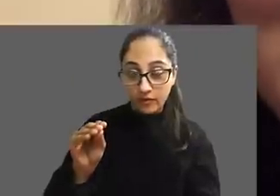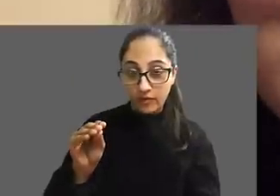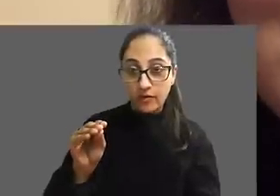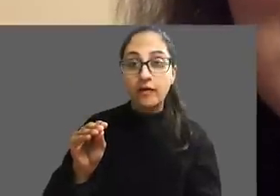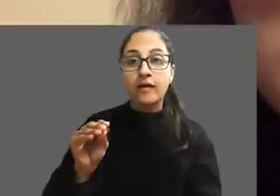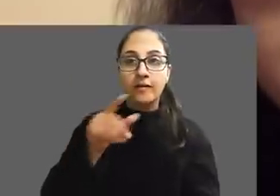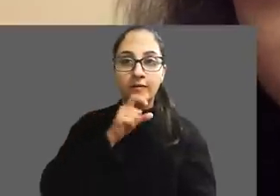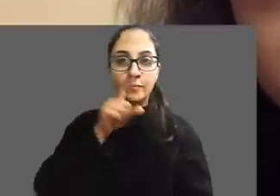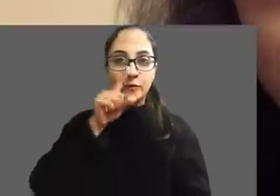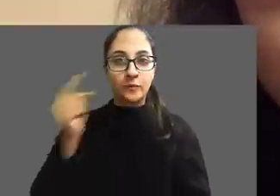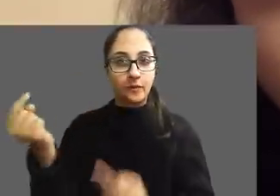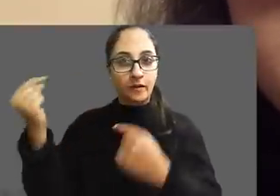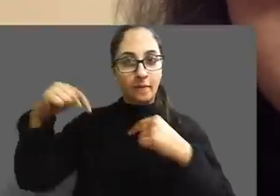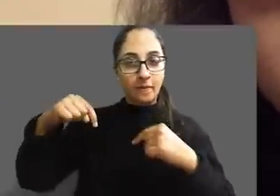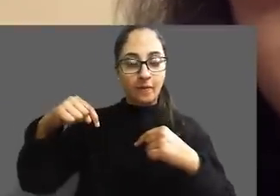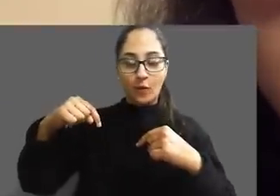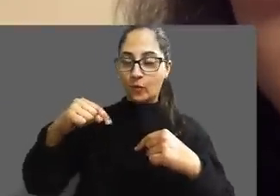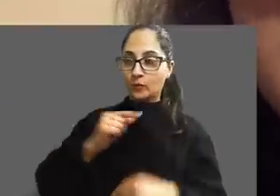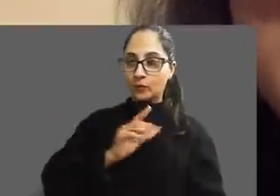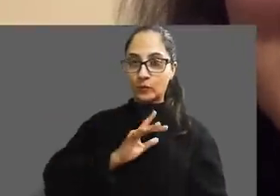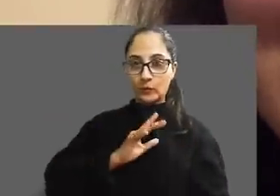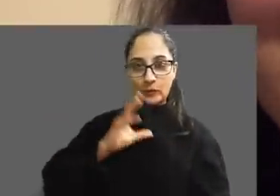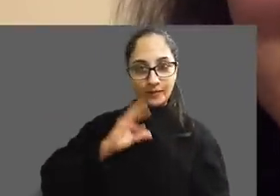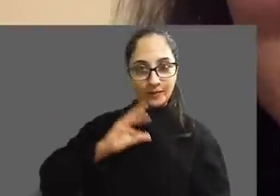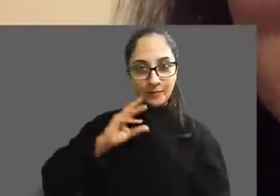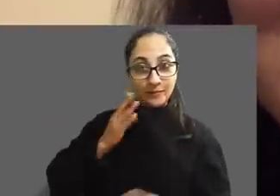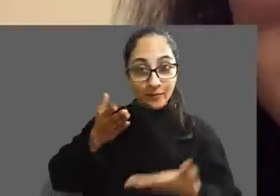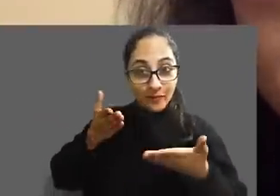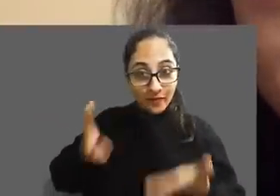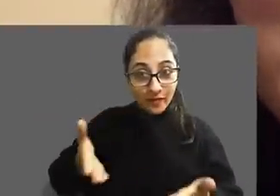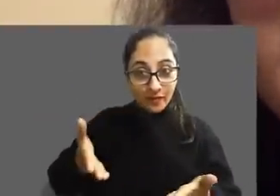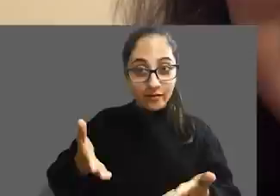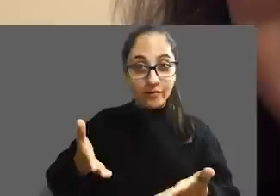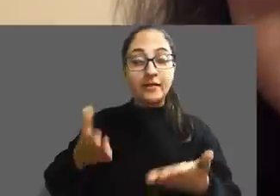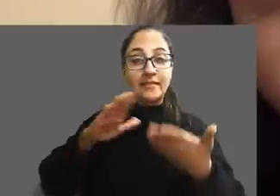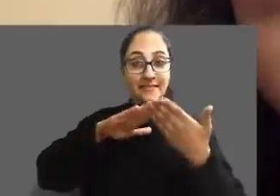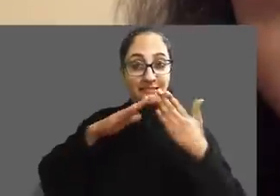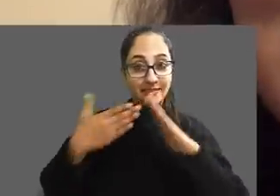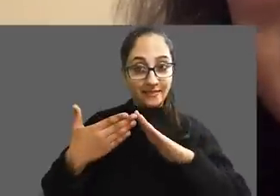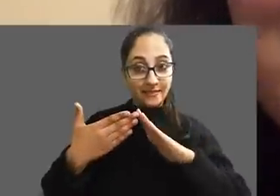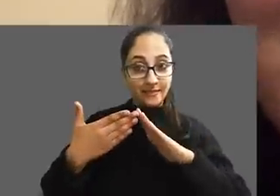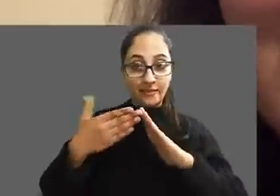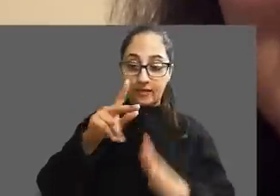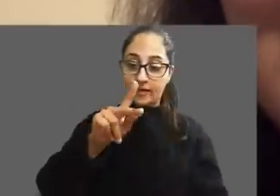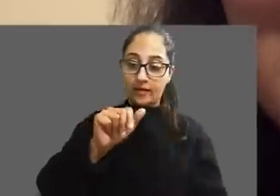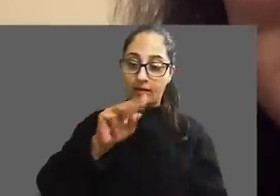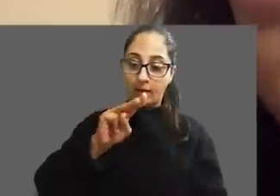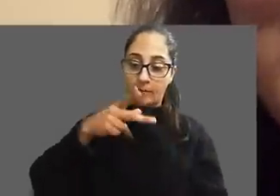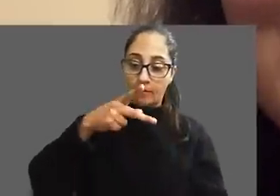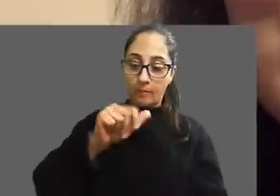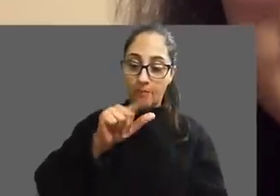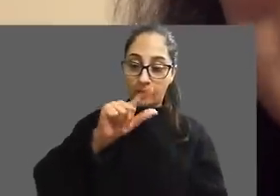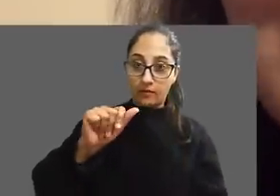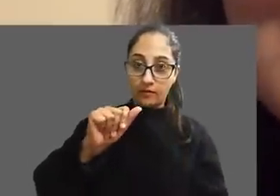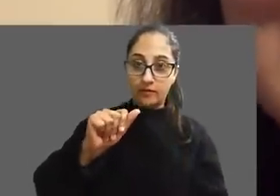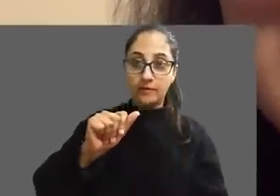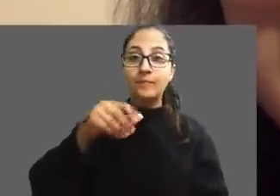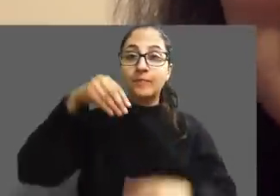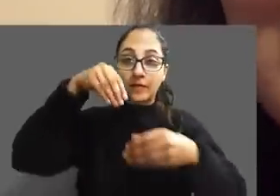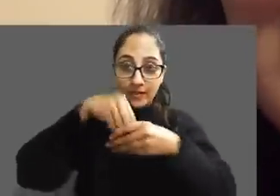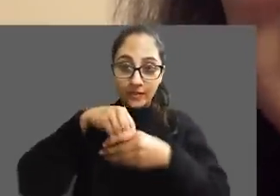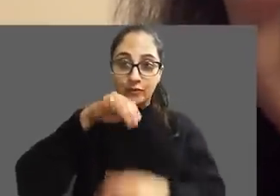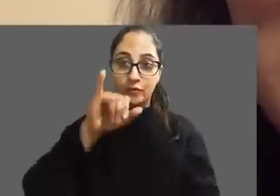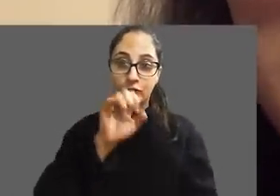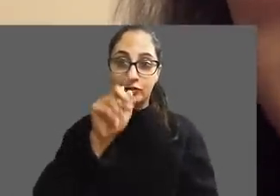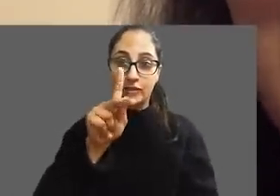unique occasion to experience Didar in East Africa, but more than that, in Kampala, within the Jamaat Khana